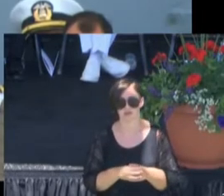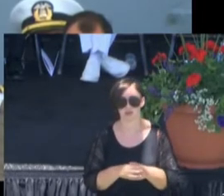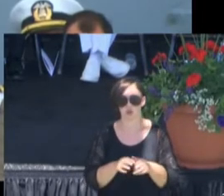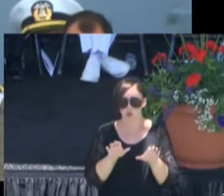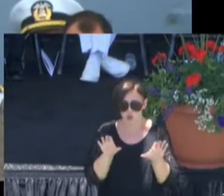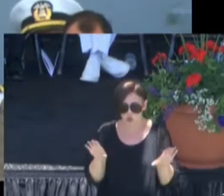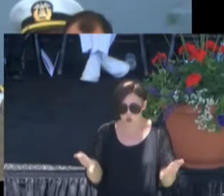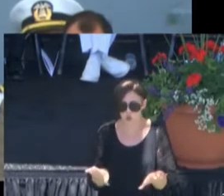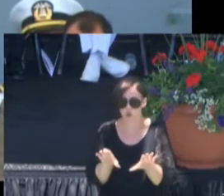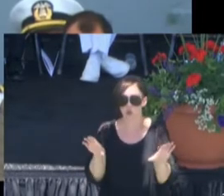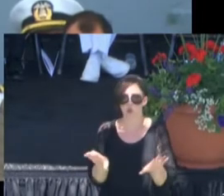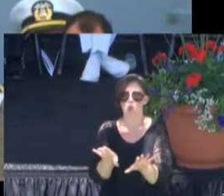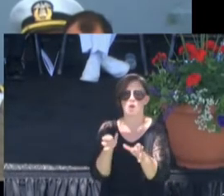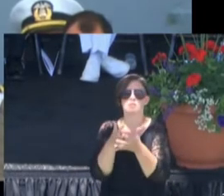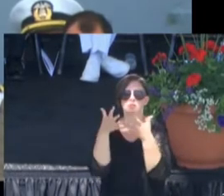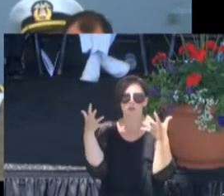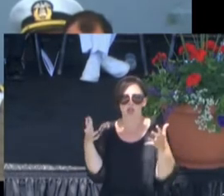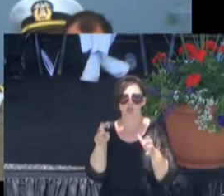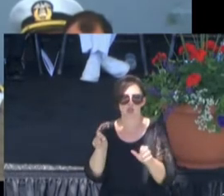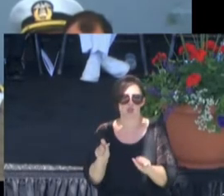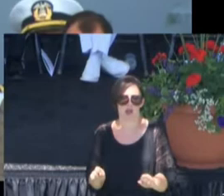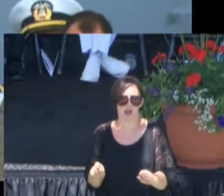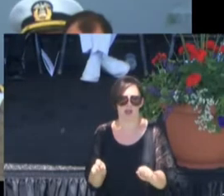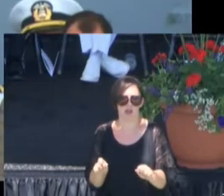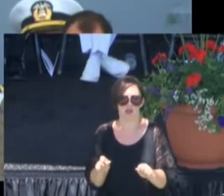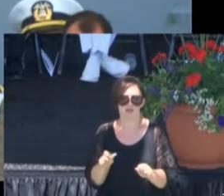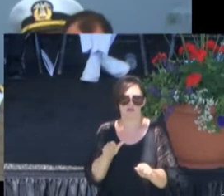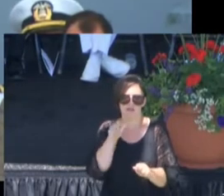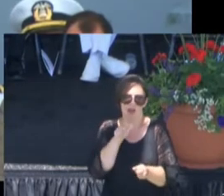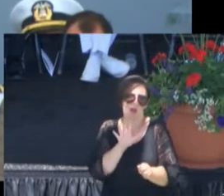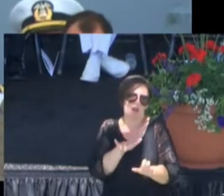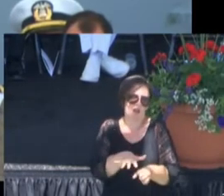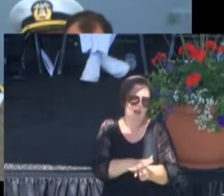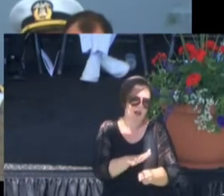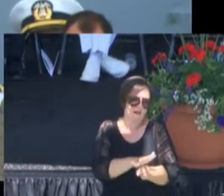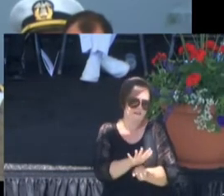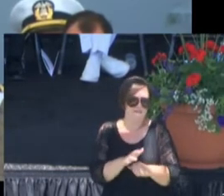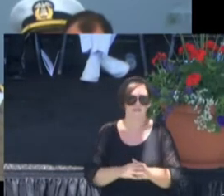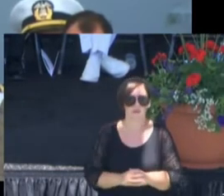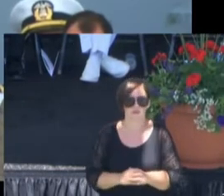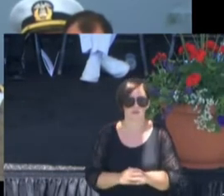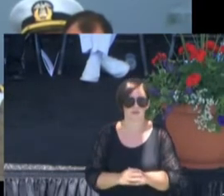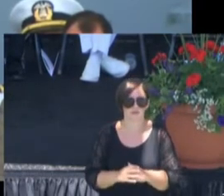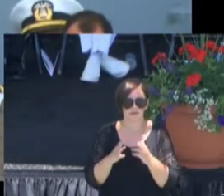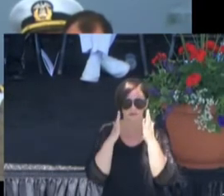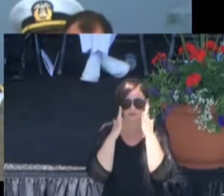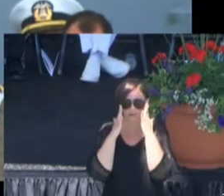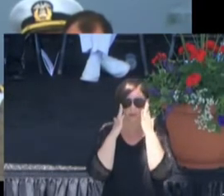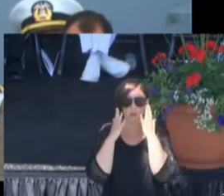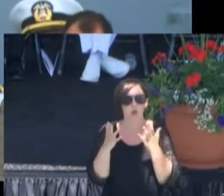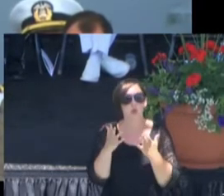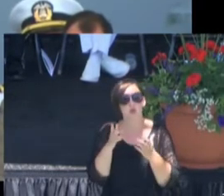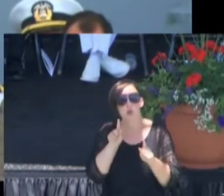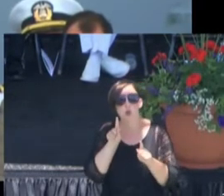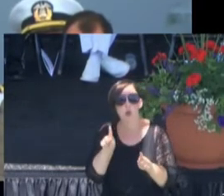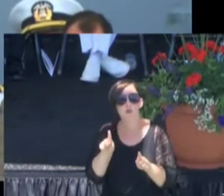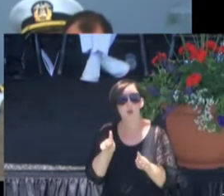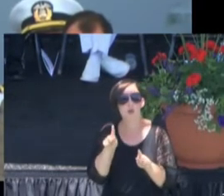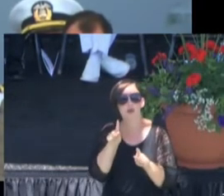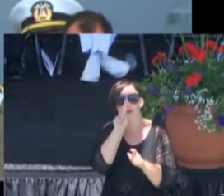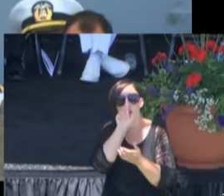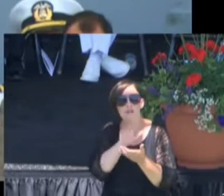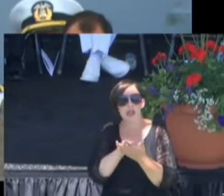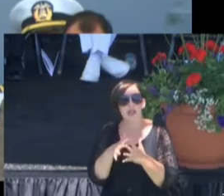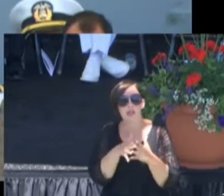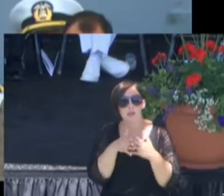do absolutely as much as you can, not just enough to get by. I ask you to go forth in faith in America and confidence, sustain liberty.